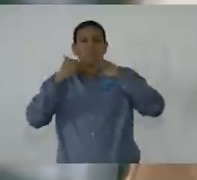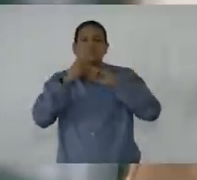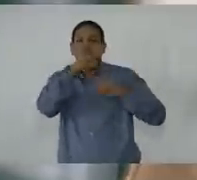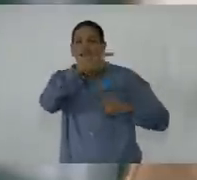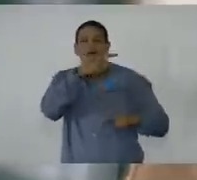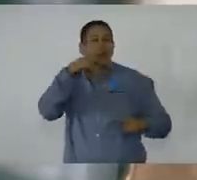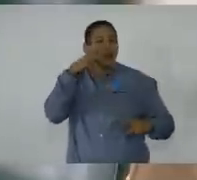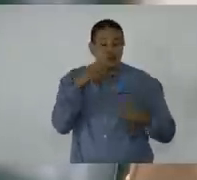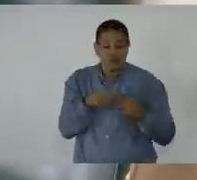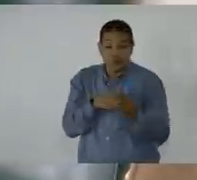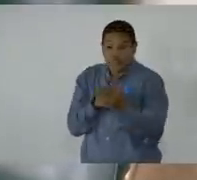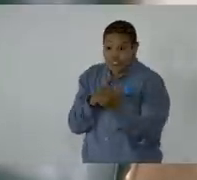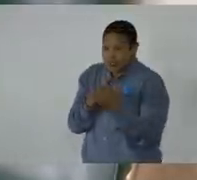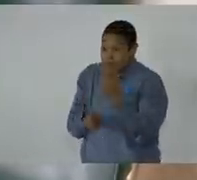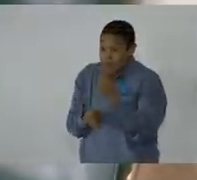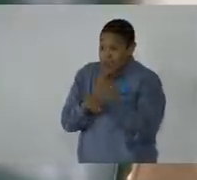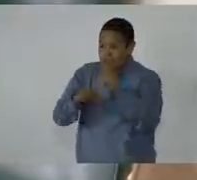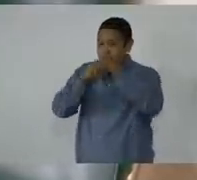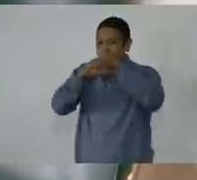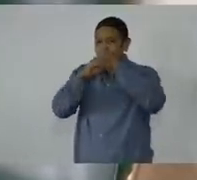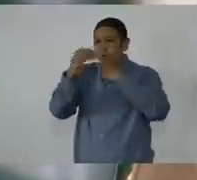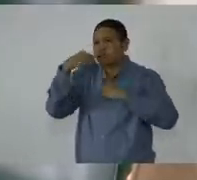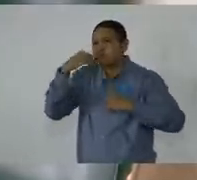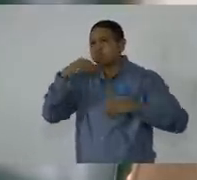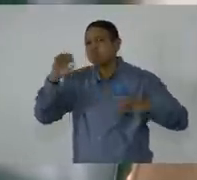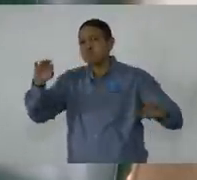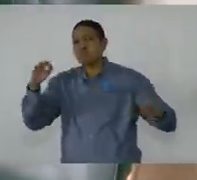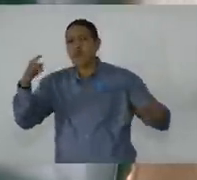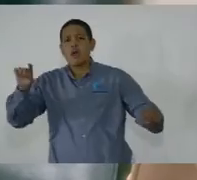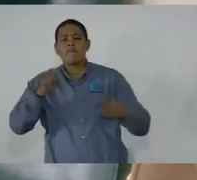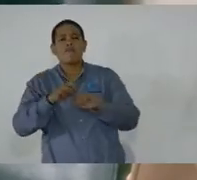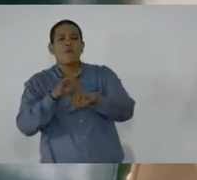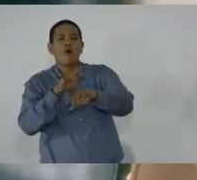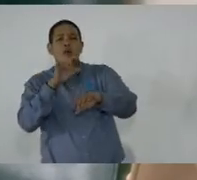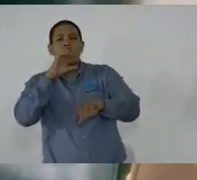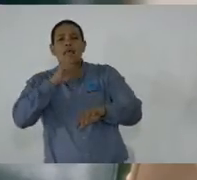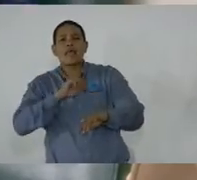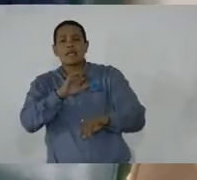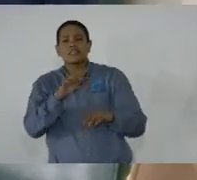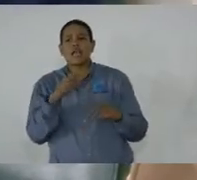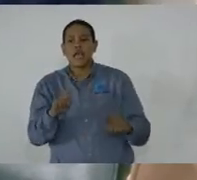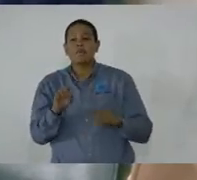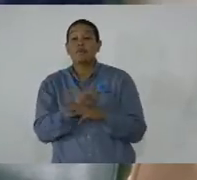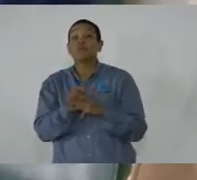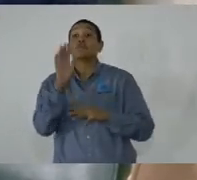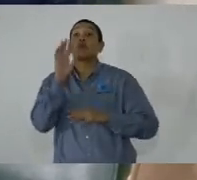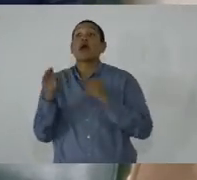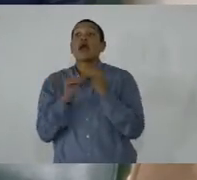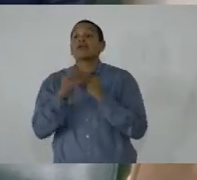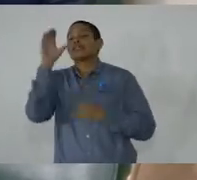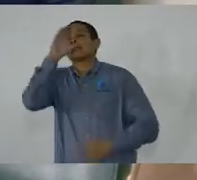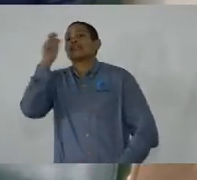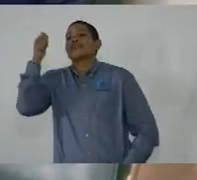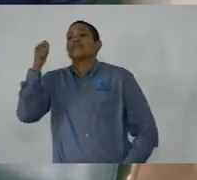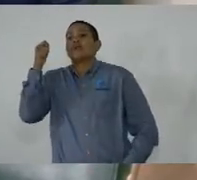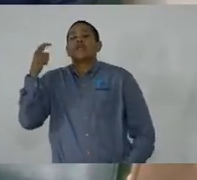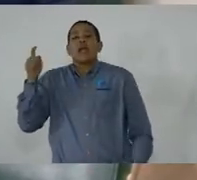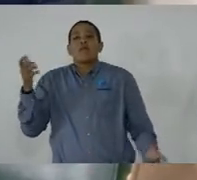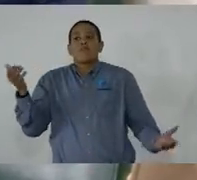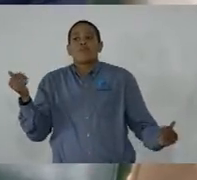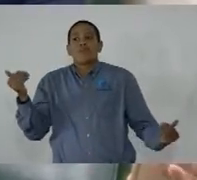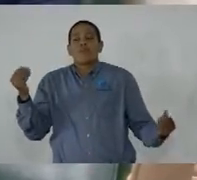agriculture and fisheries and promoting nutritious eating from an early age. The ministry will then seek sponsorship